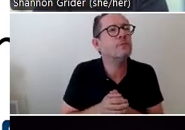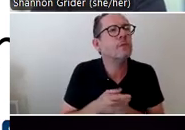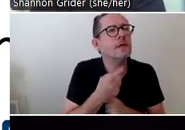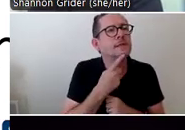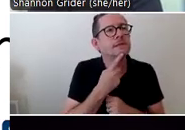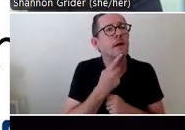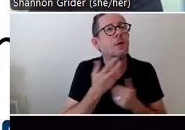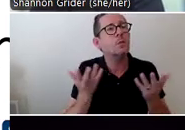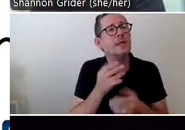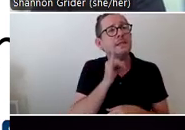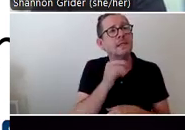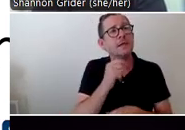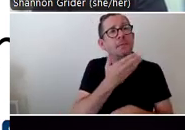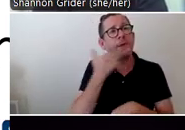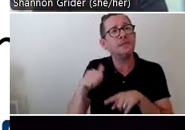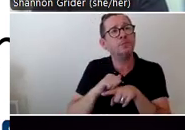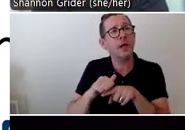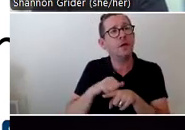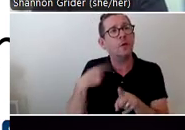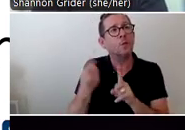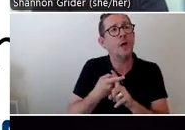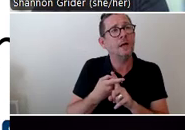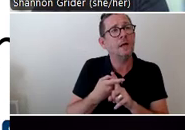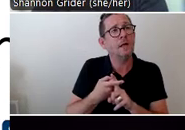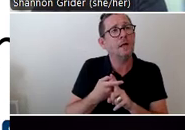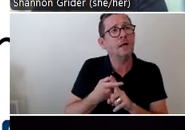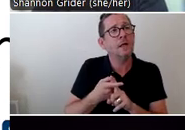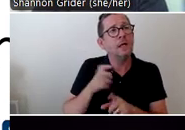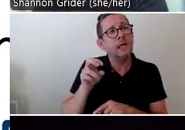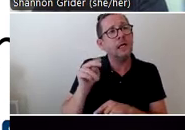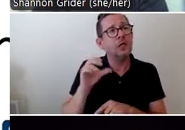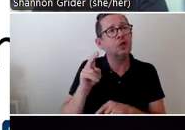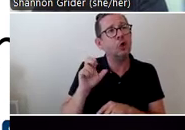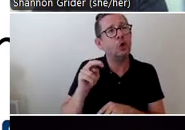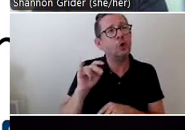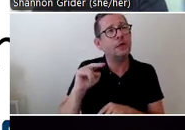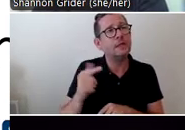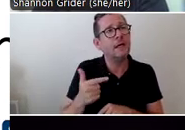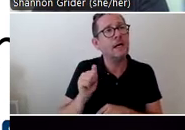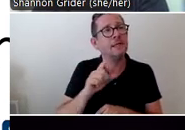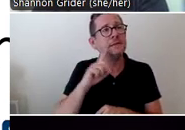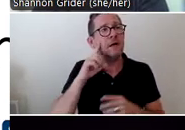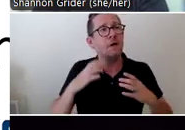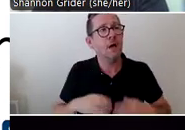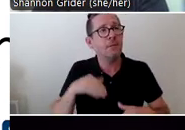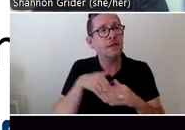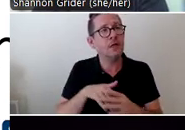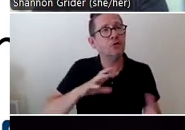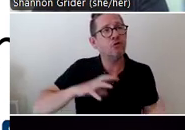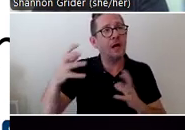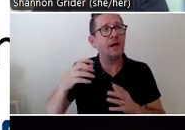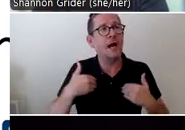I'm going to check the chat. Okay, question from Brandon. What is the best practice when encountering a deaf consumer in